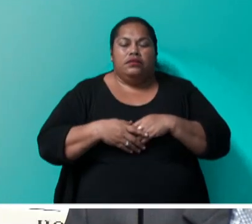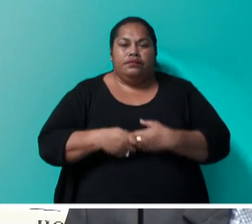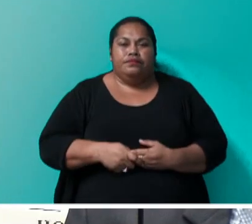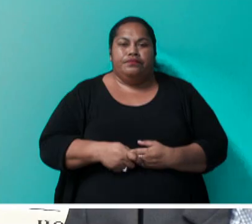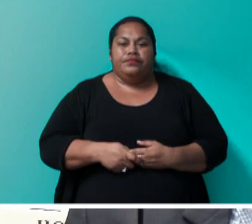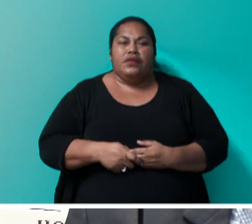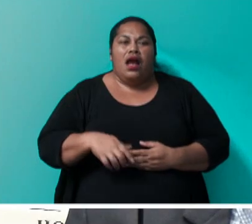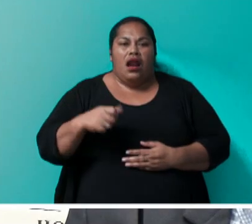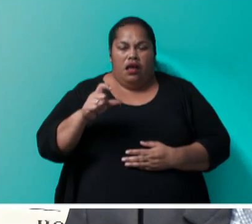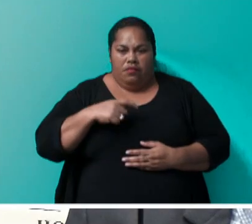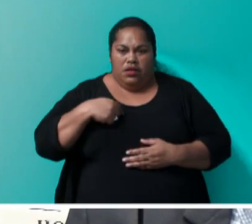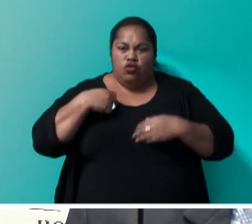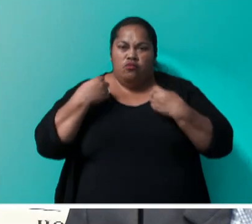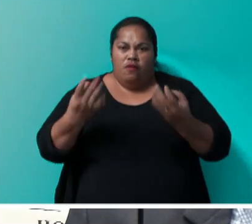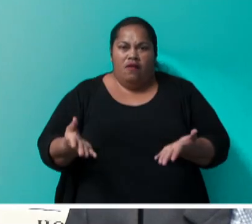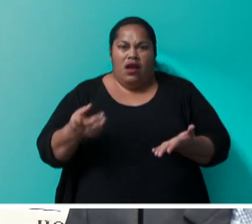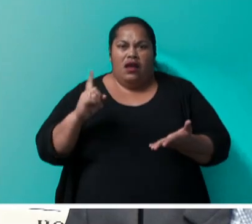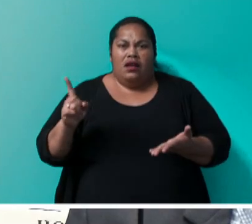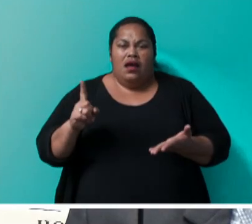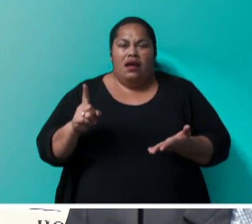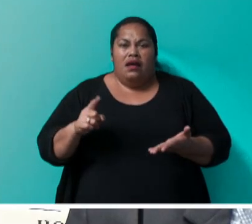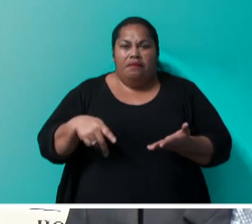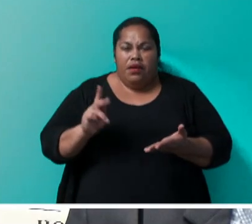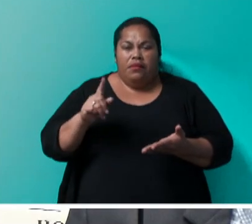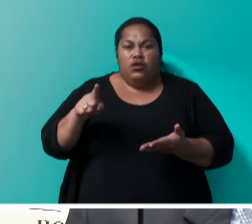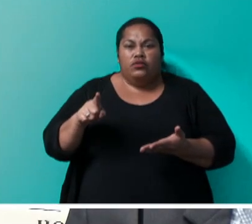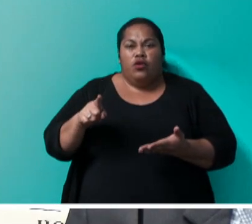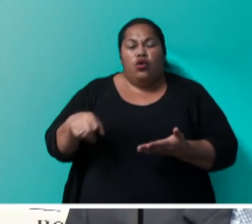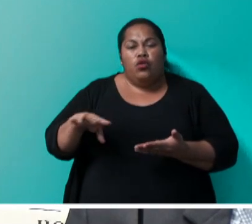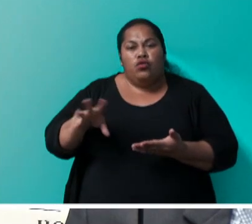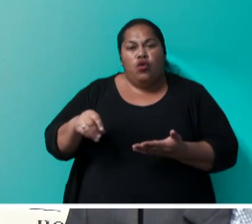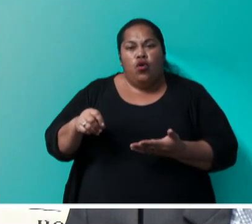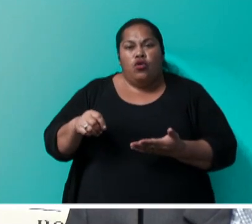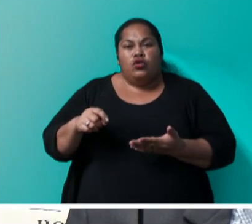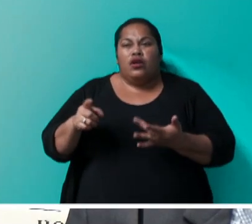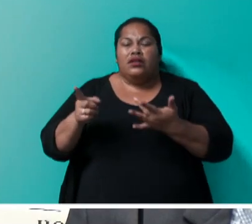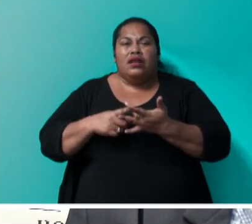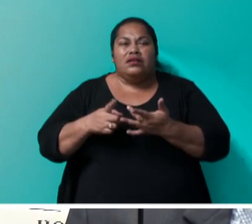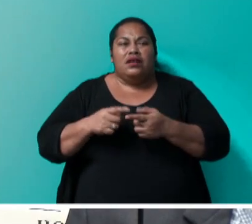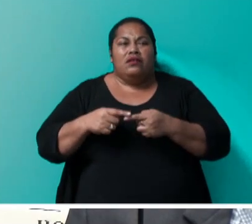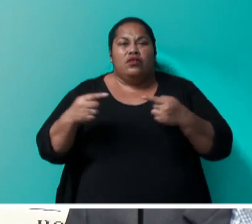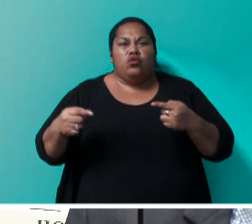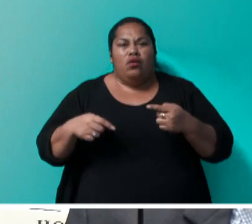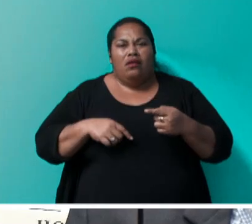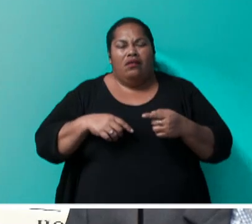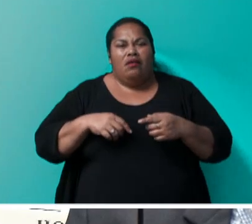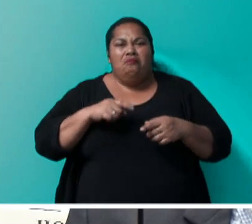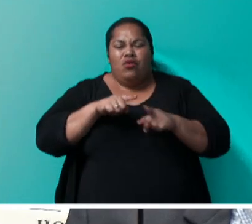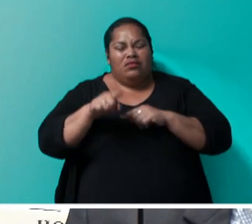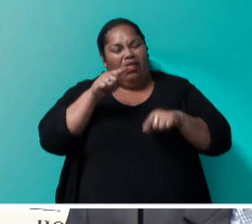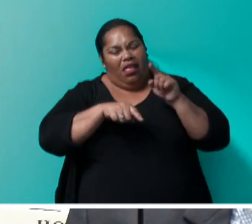allow me to provide an economic perspective for those who, on the other side of the House, who frequently criticize the FSC for